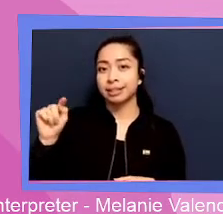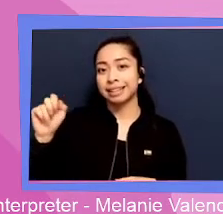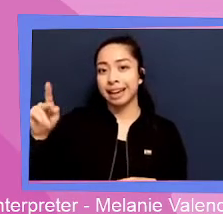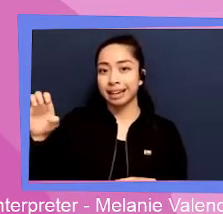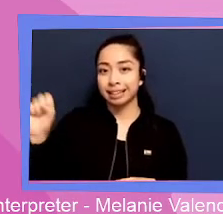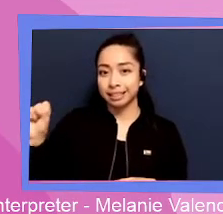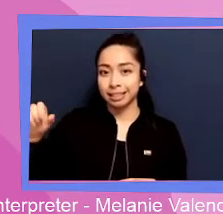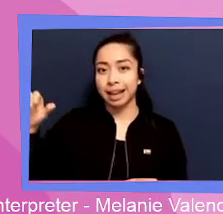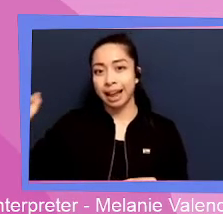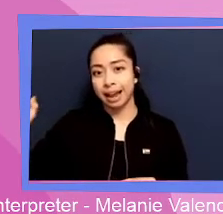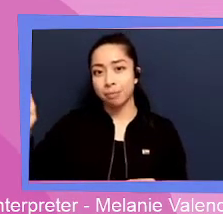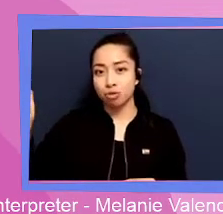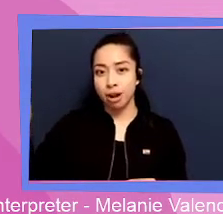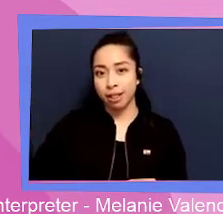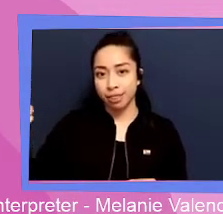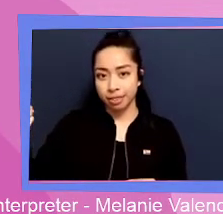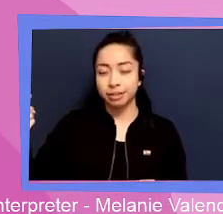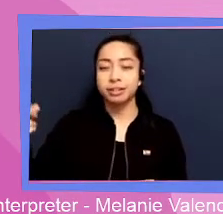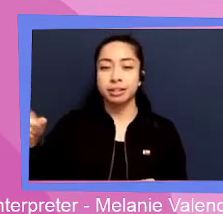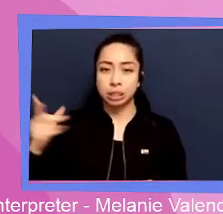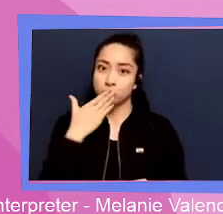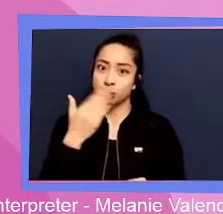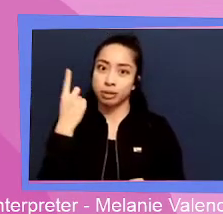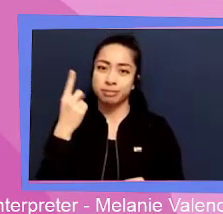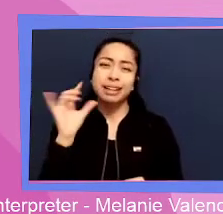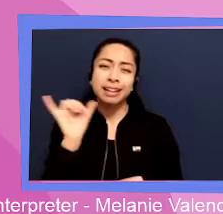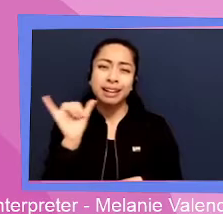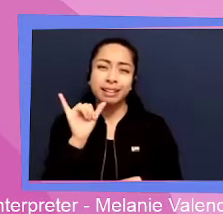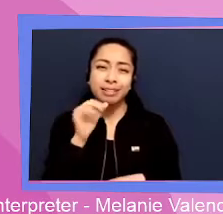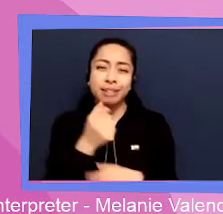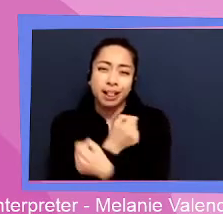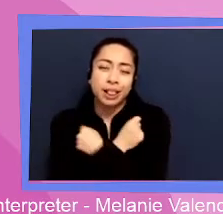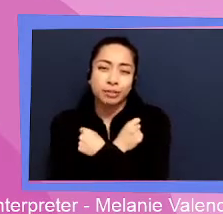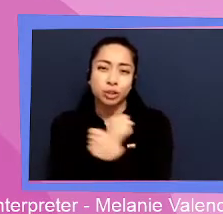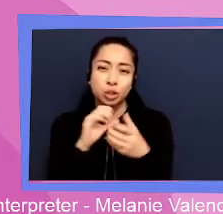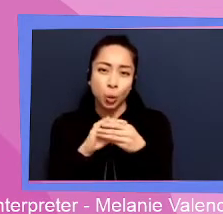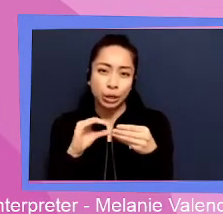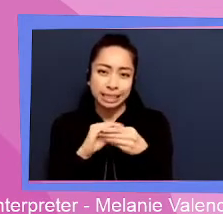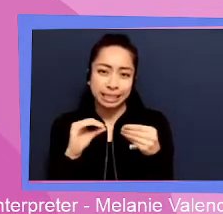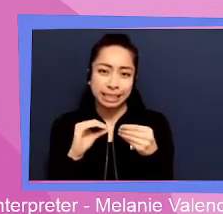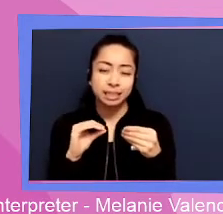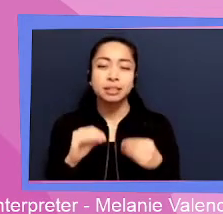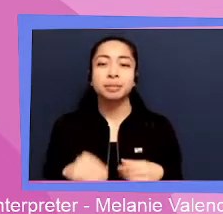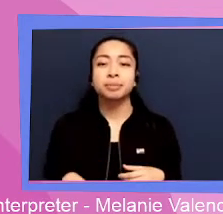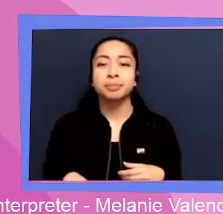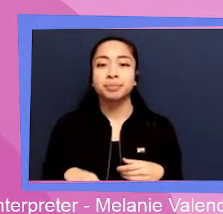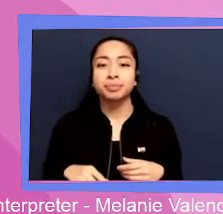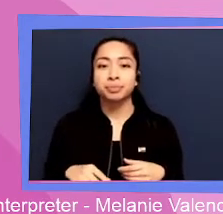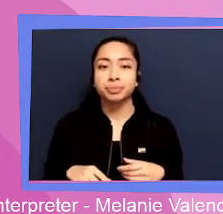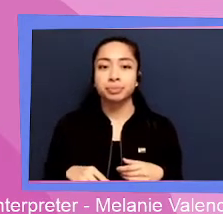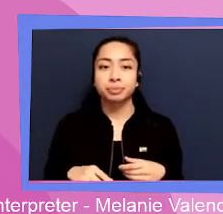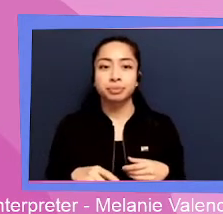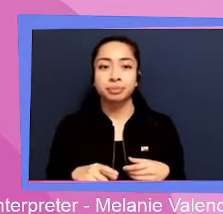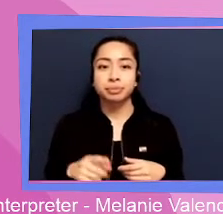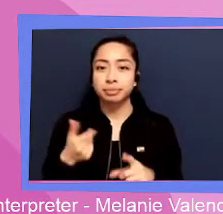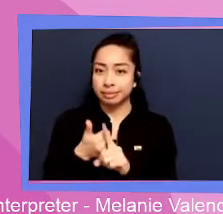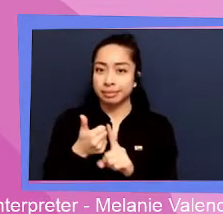of story, like a love story by Abdine Nazemian. It's a couple years older,